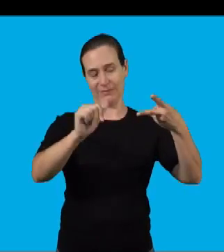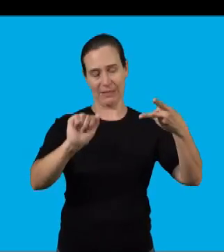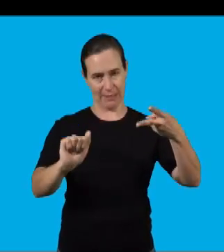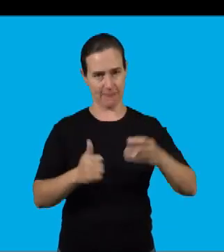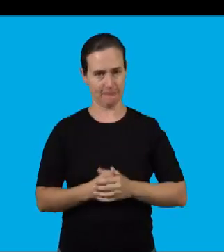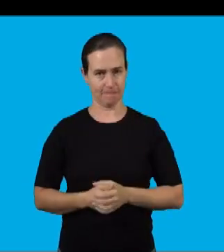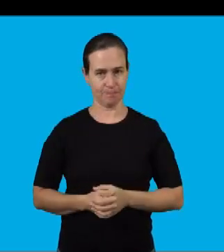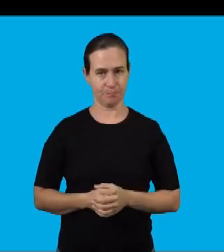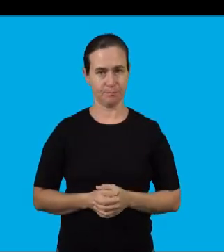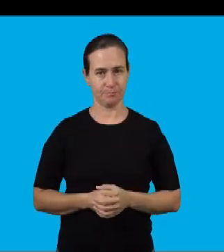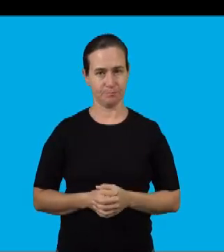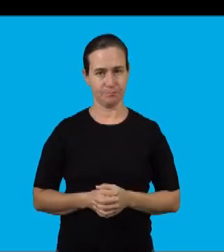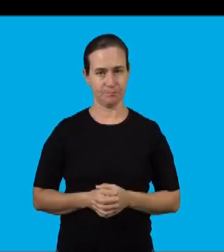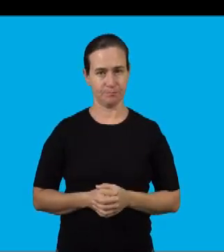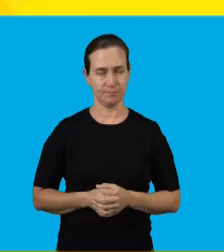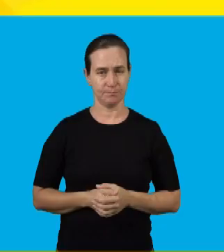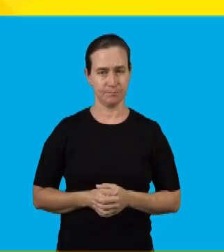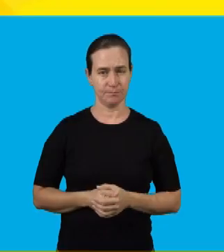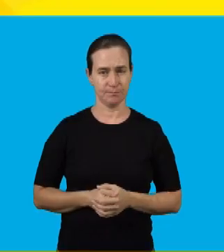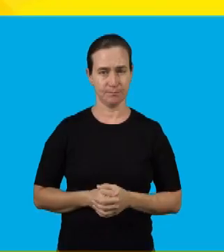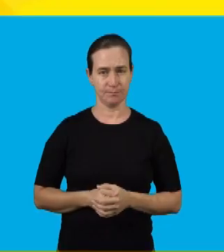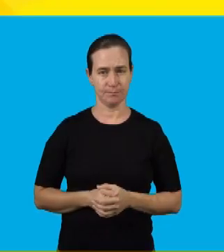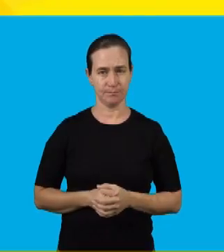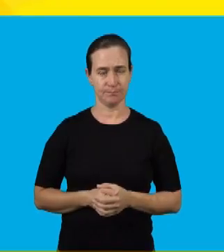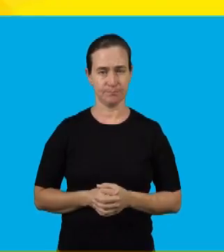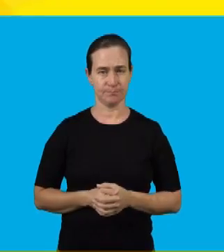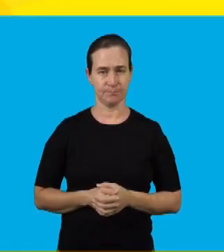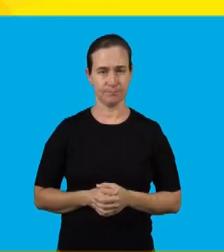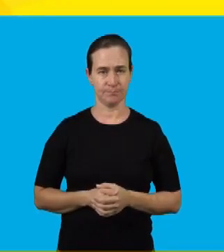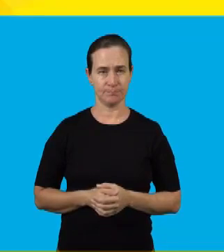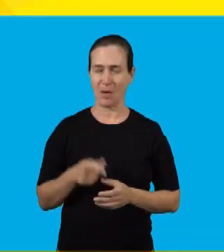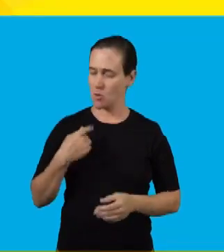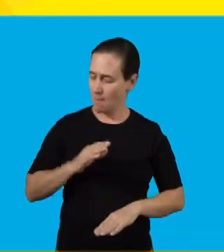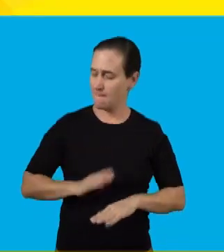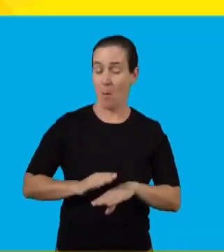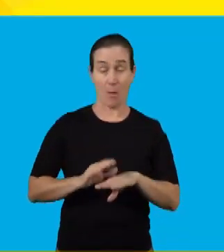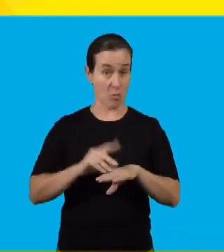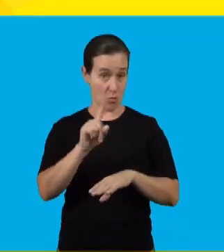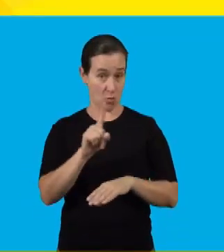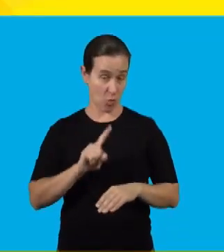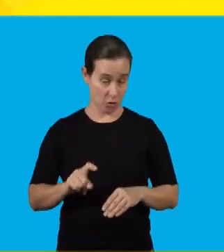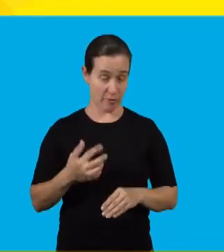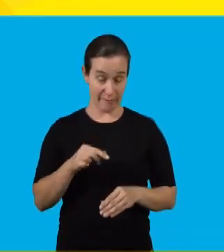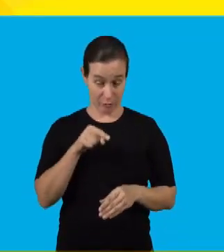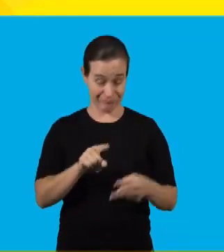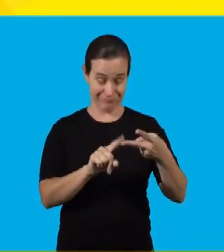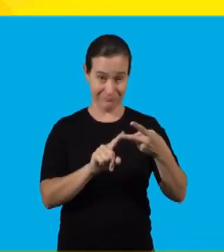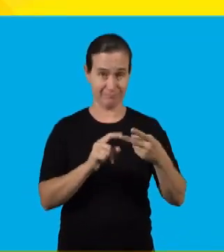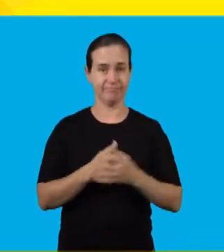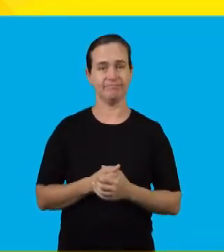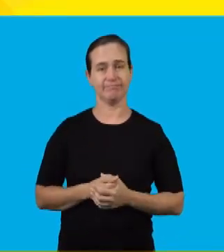in terms of r. Let's look at more questions, more sub-questions within this